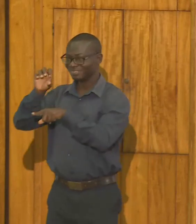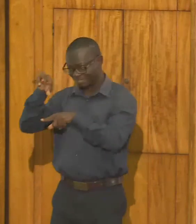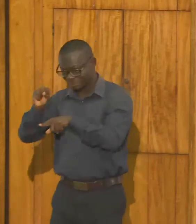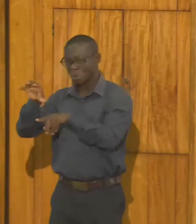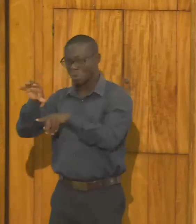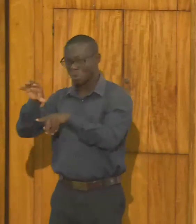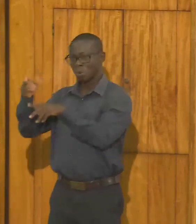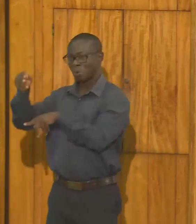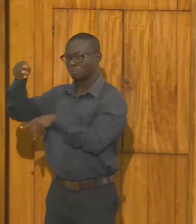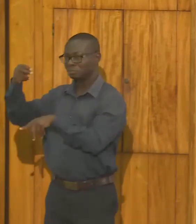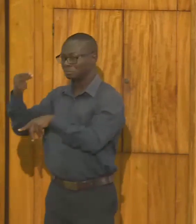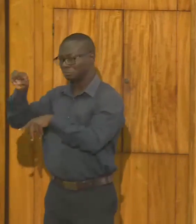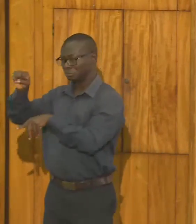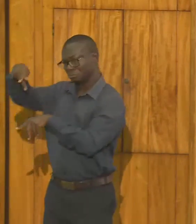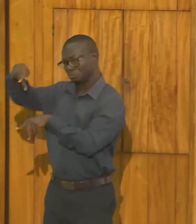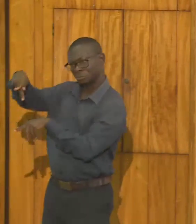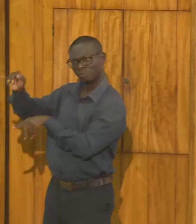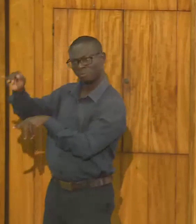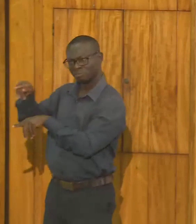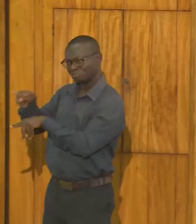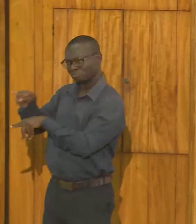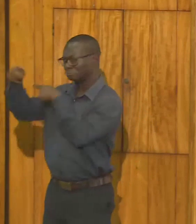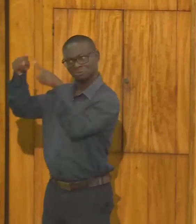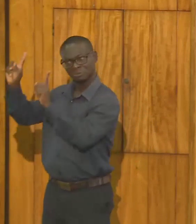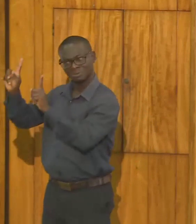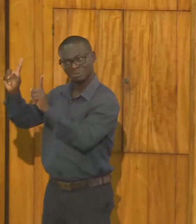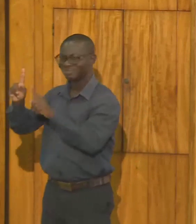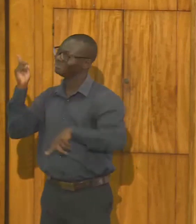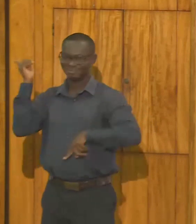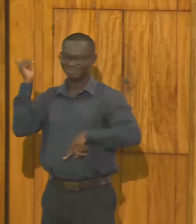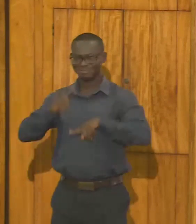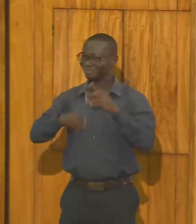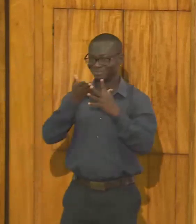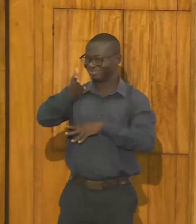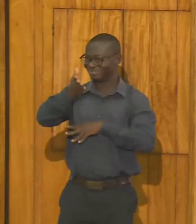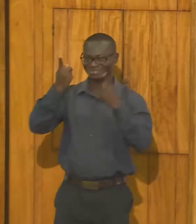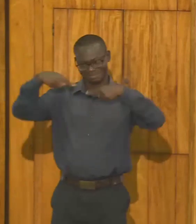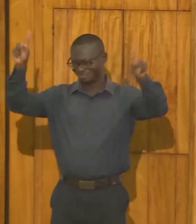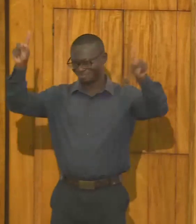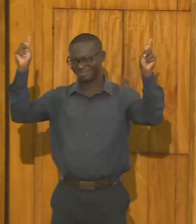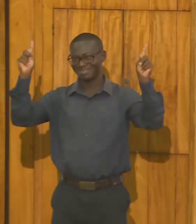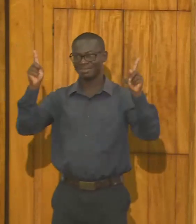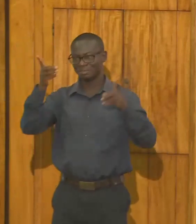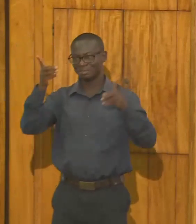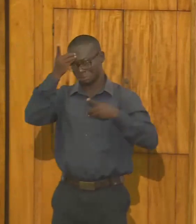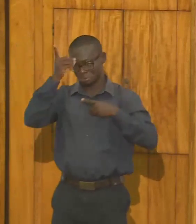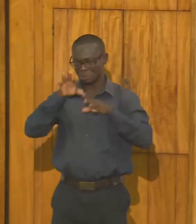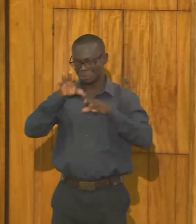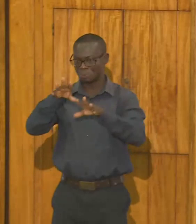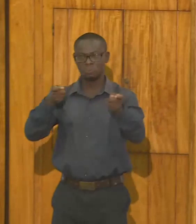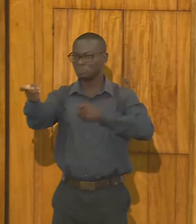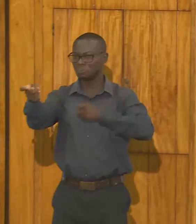hepatitis, then we are not going to truly achieve the epidemic control of